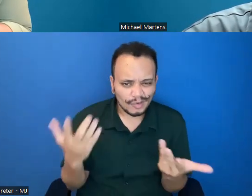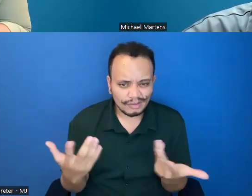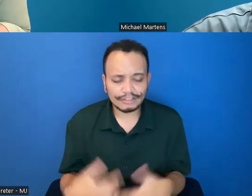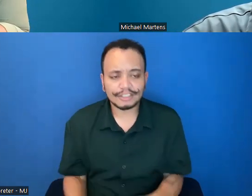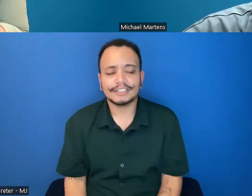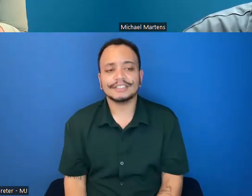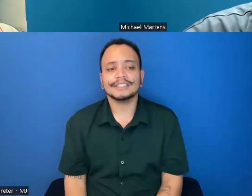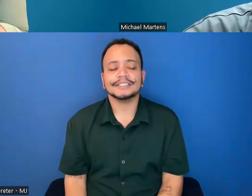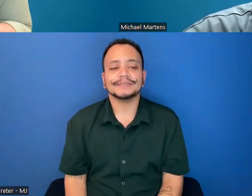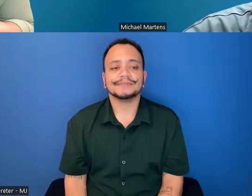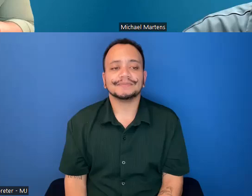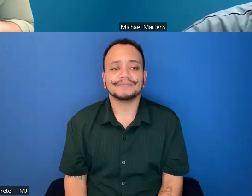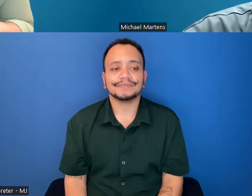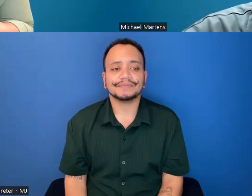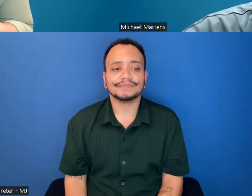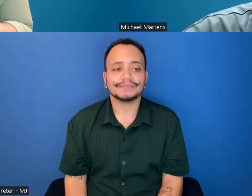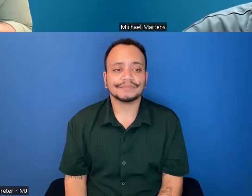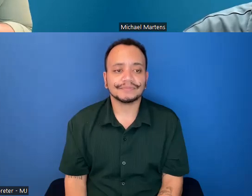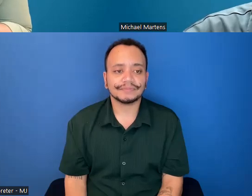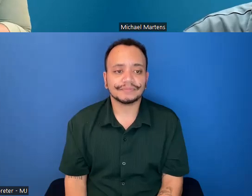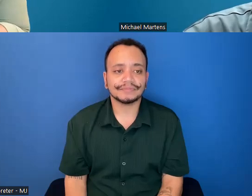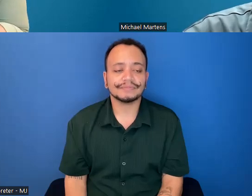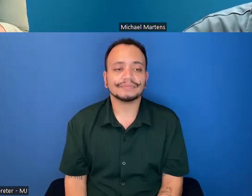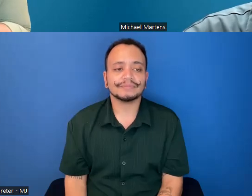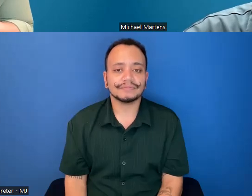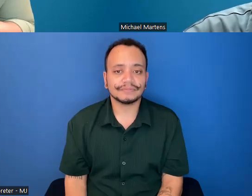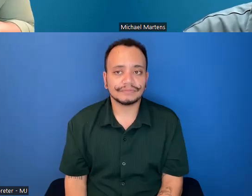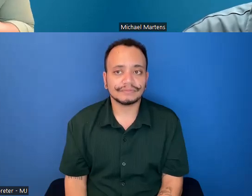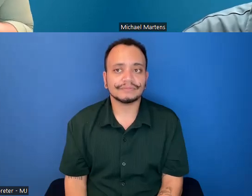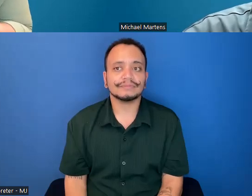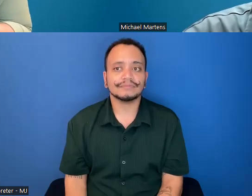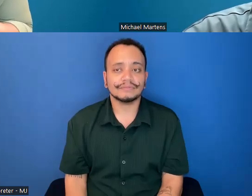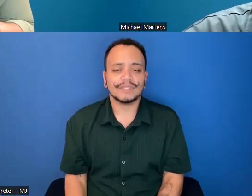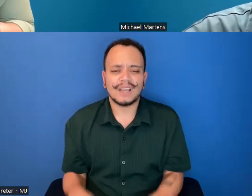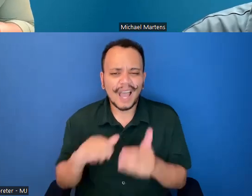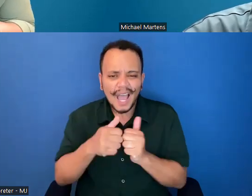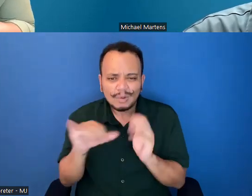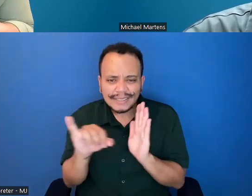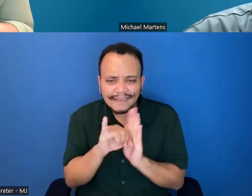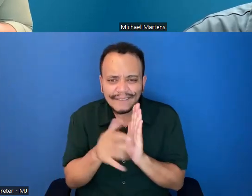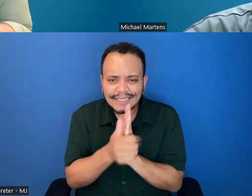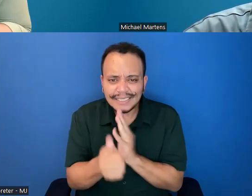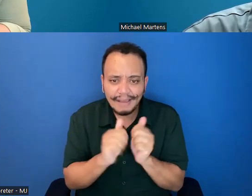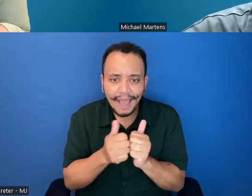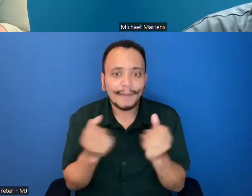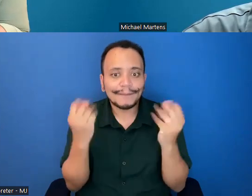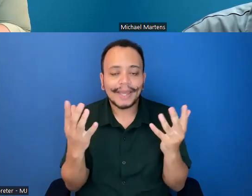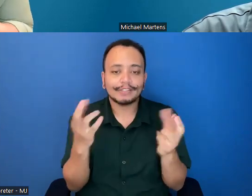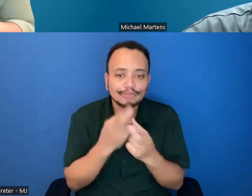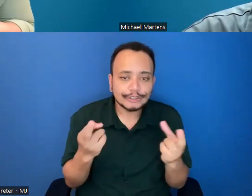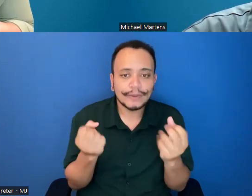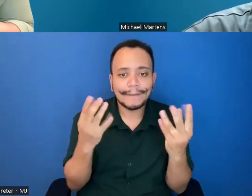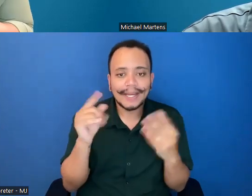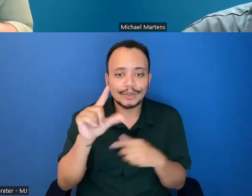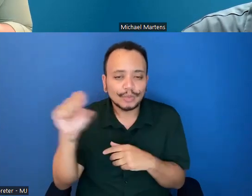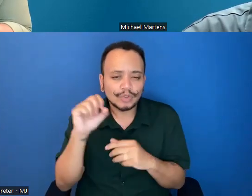There are lots of tools and ways to identify your skills. Today, we are going to